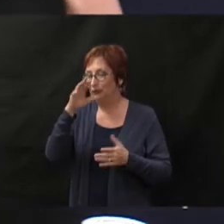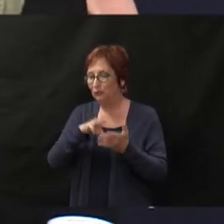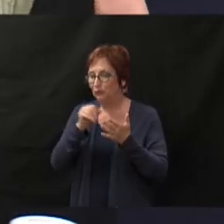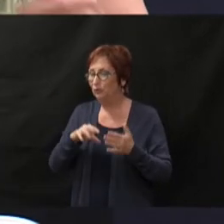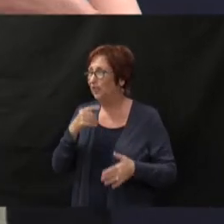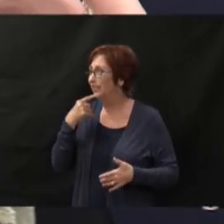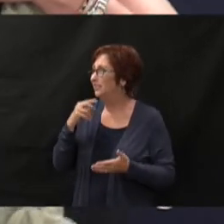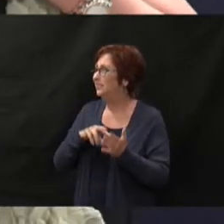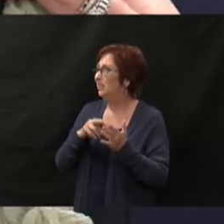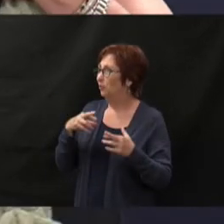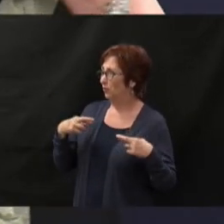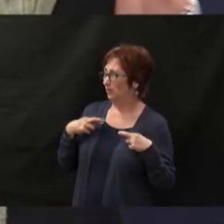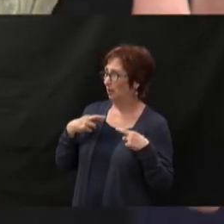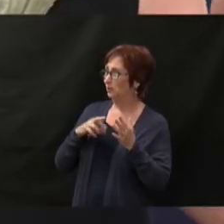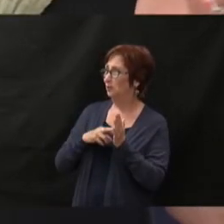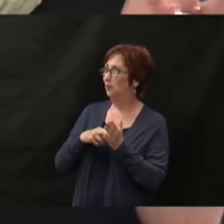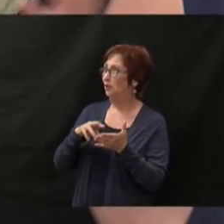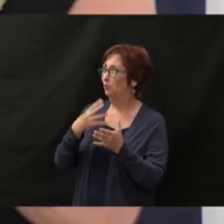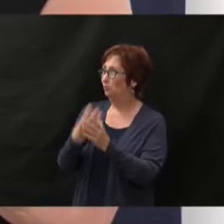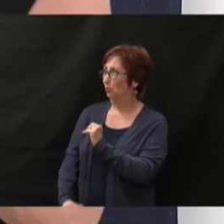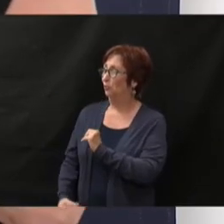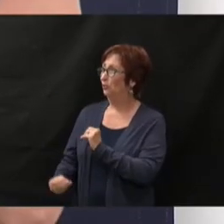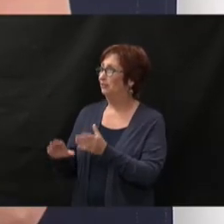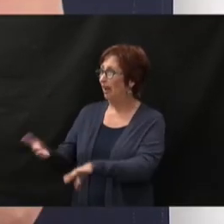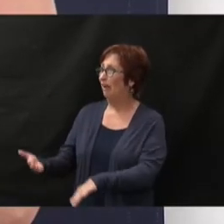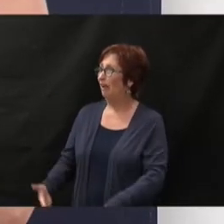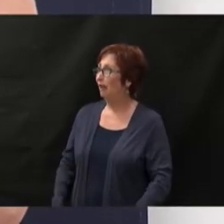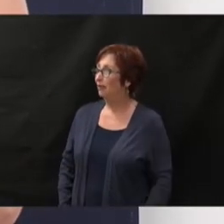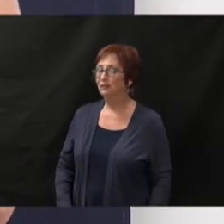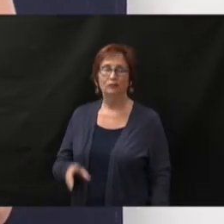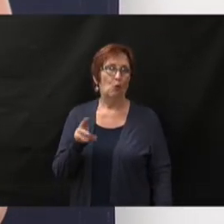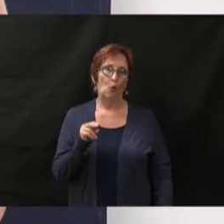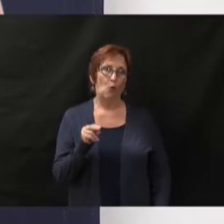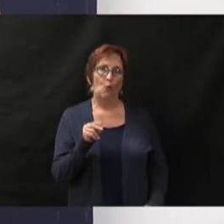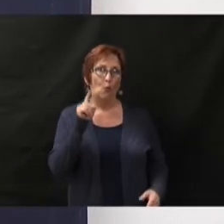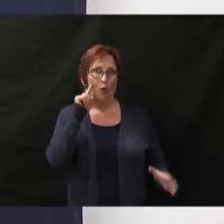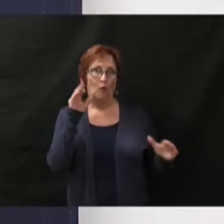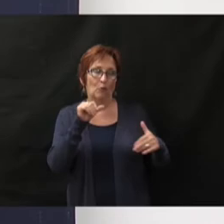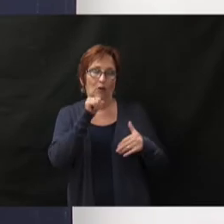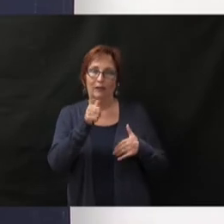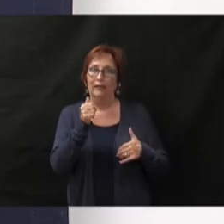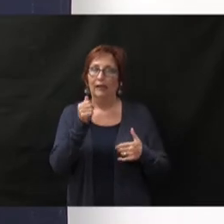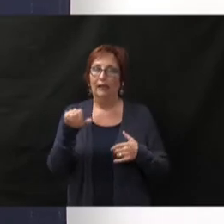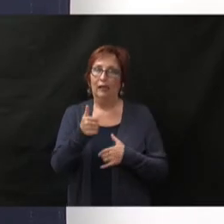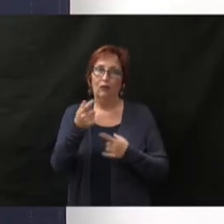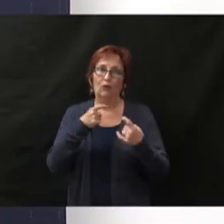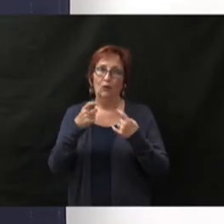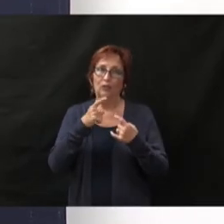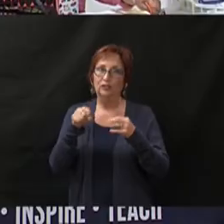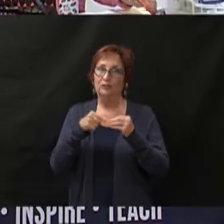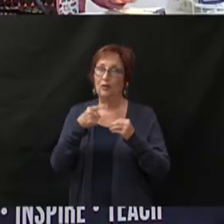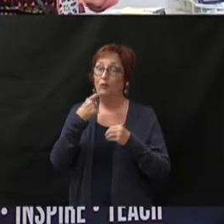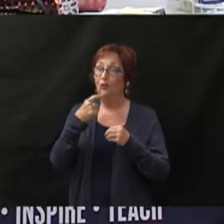hopefully not. All right. Any other questions on red words out there?